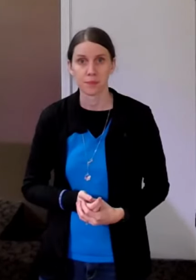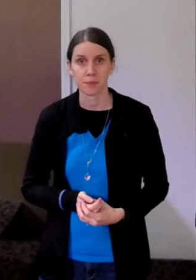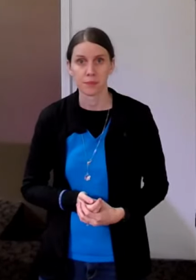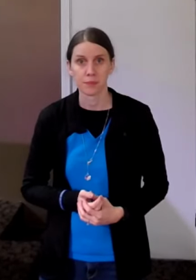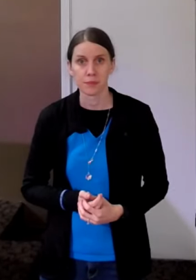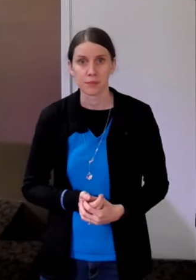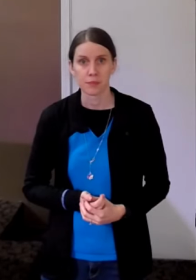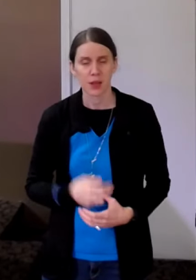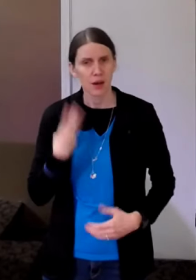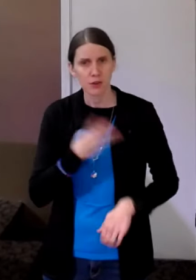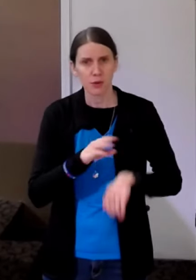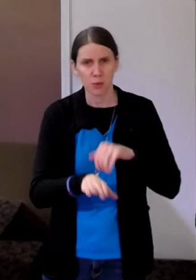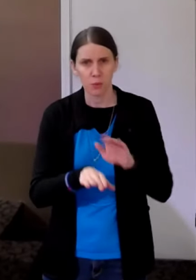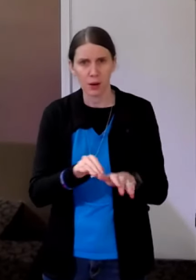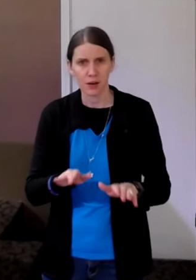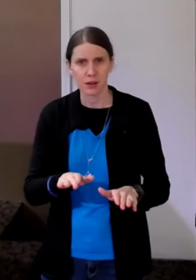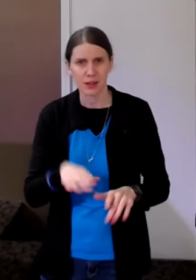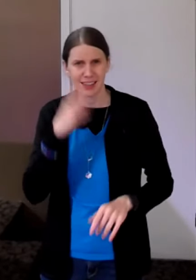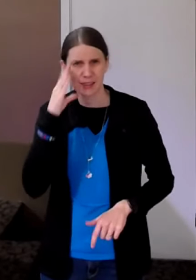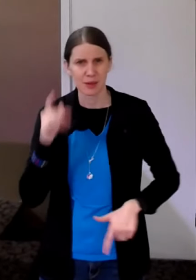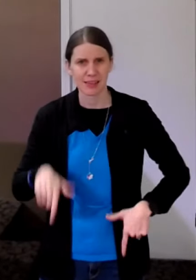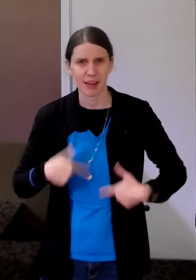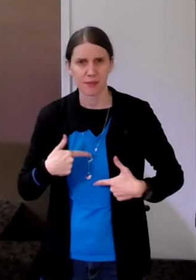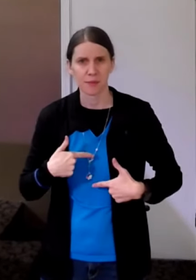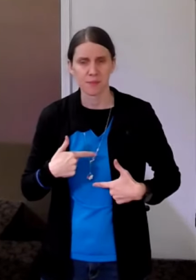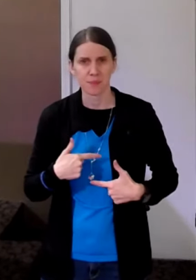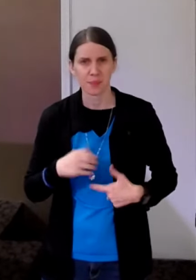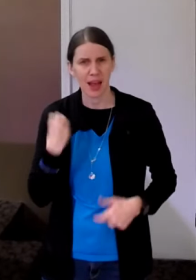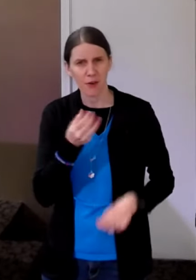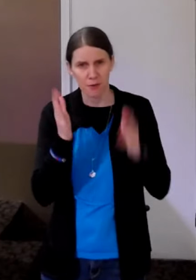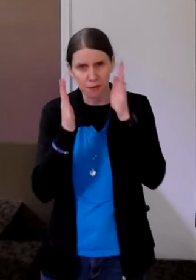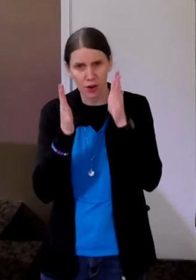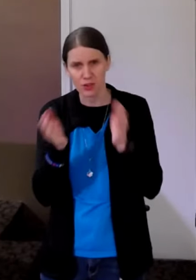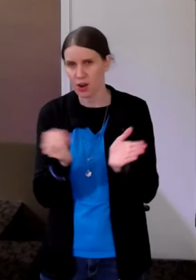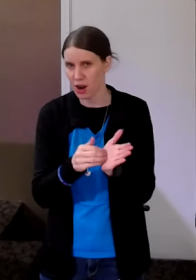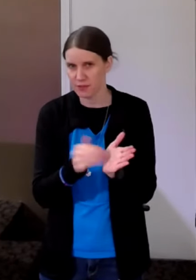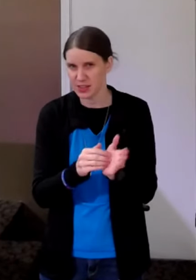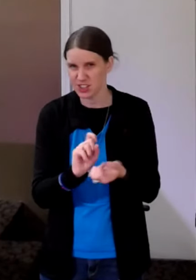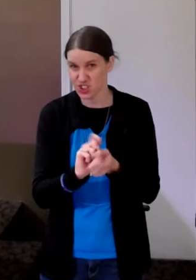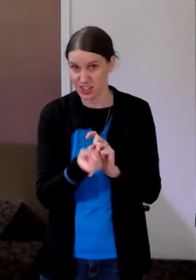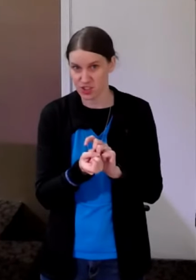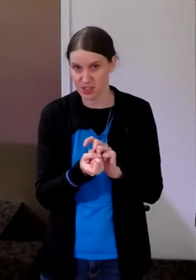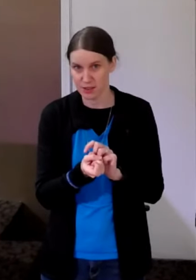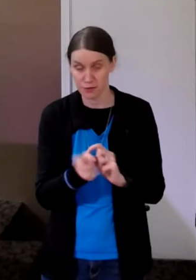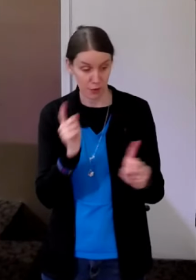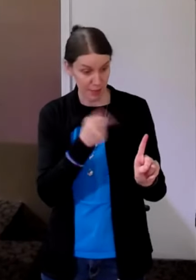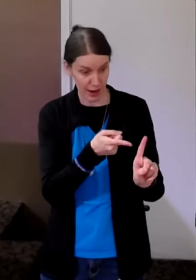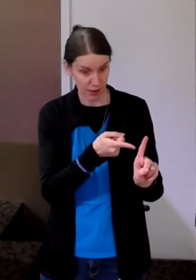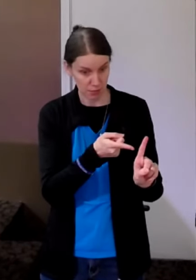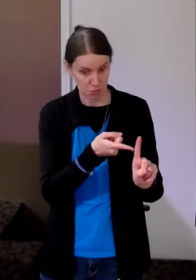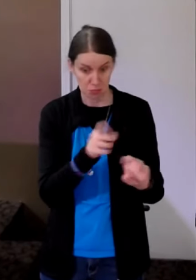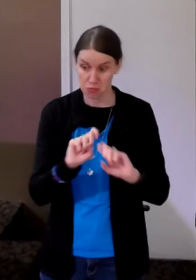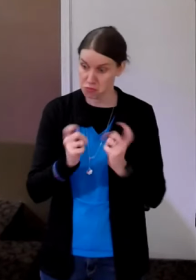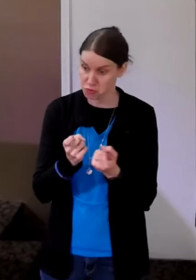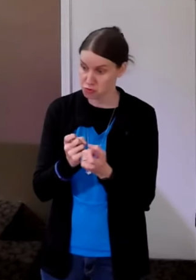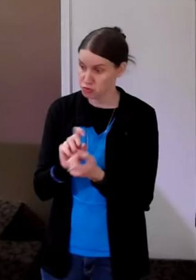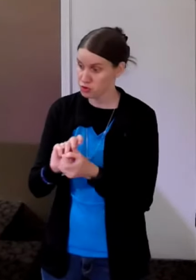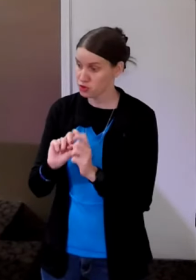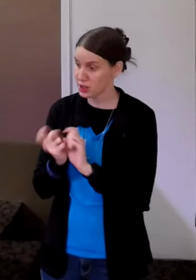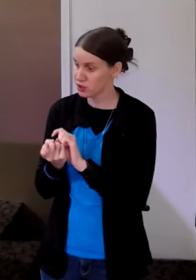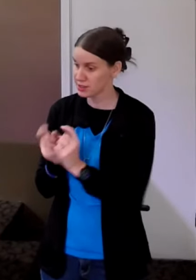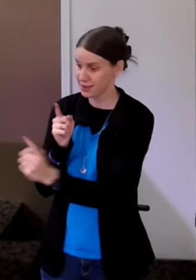As we walk through this life, our focus often just changes from one thing to the next thing. It's